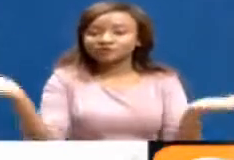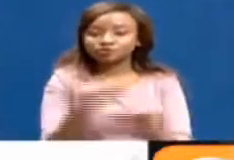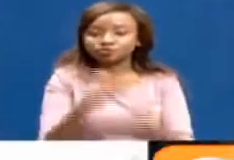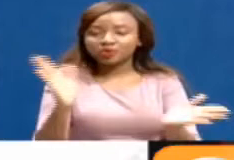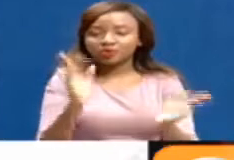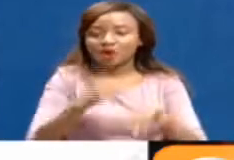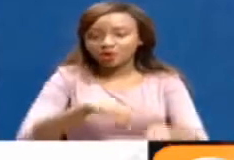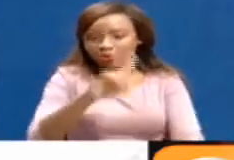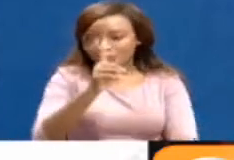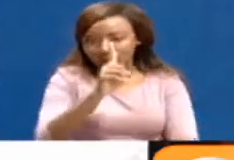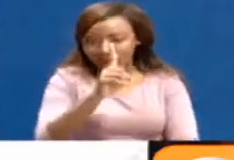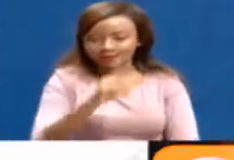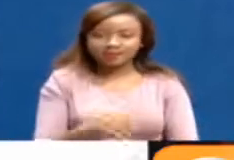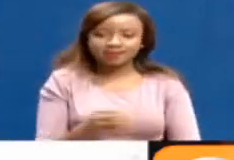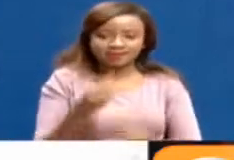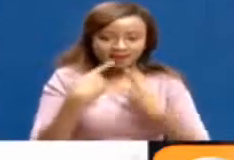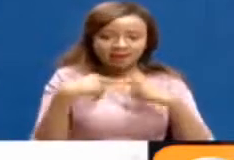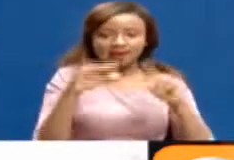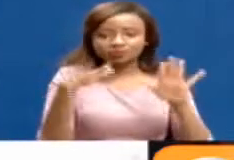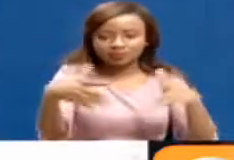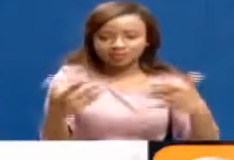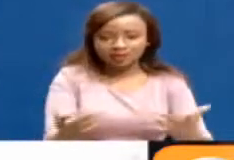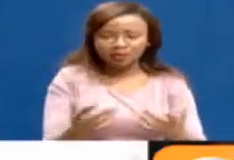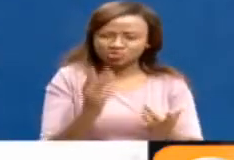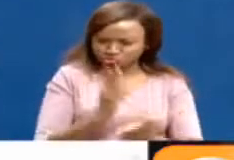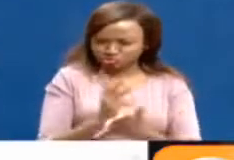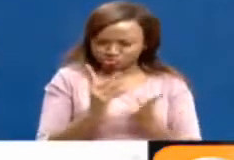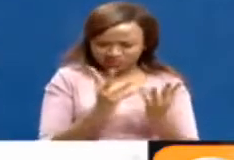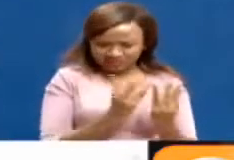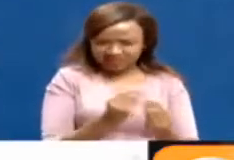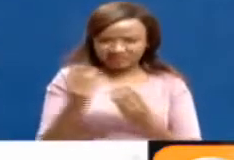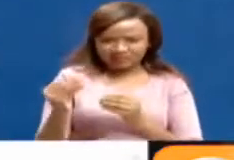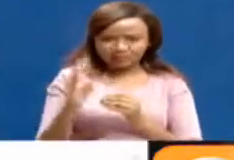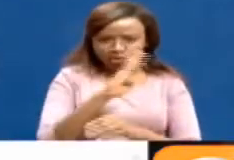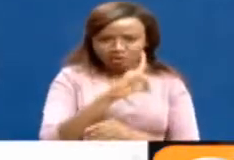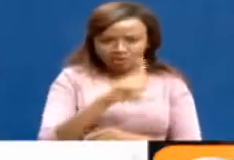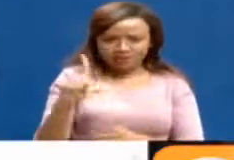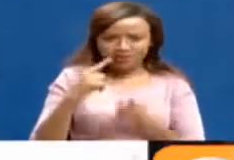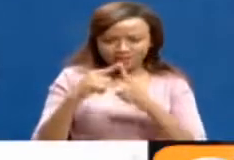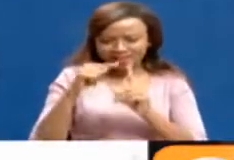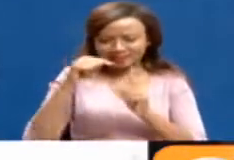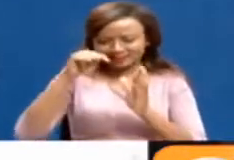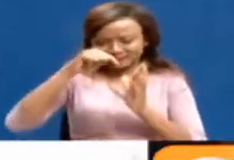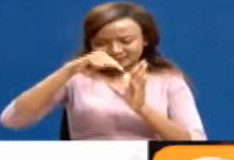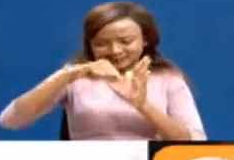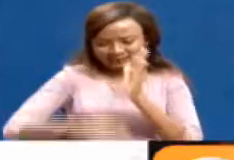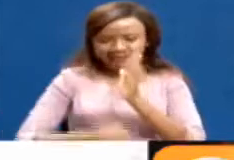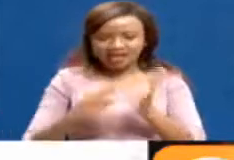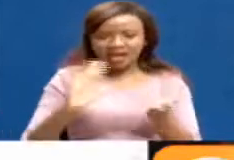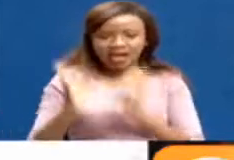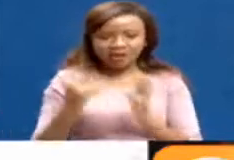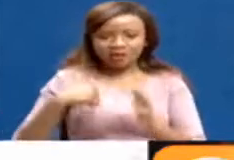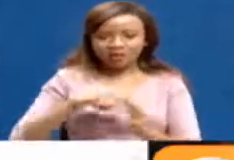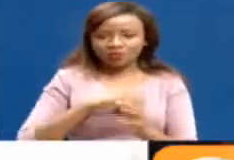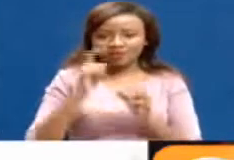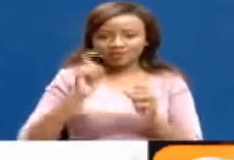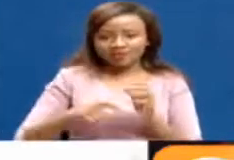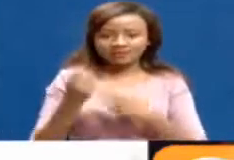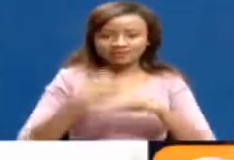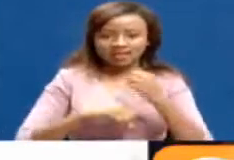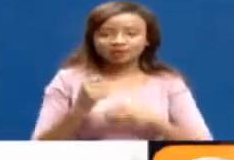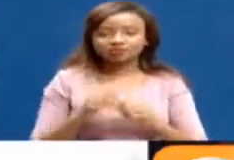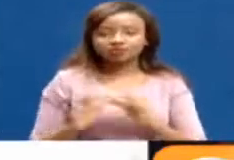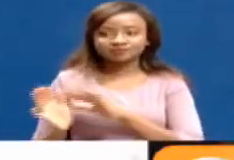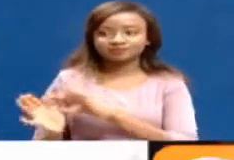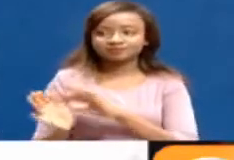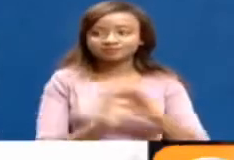fund for that period. So it's a simple bill, but it goes to the root of how we need to be responding to this. Jeff, before